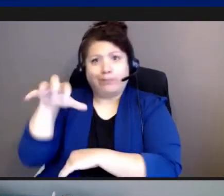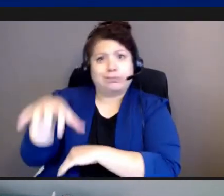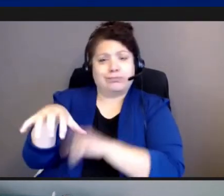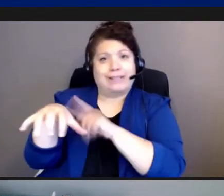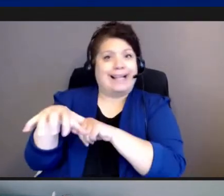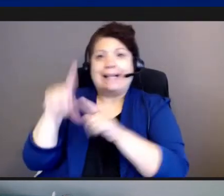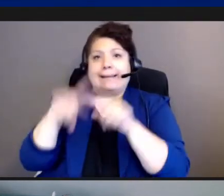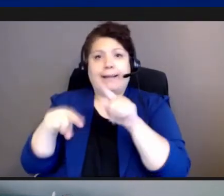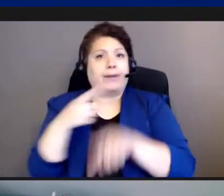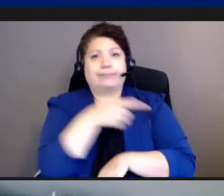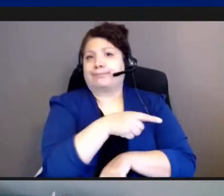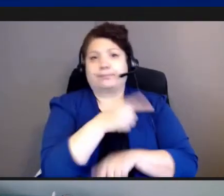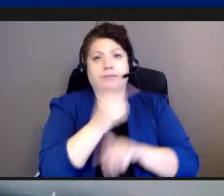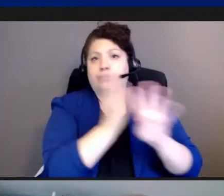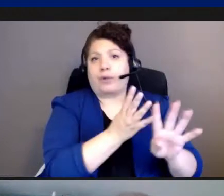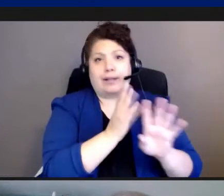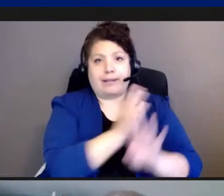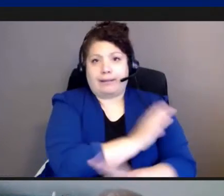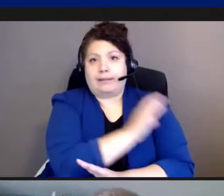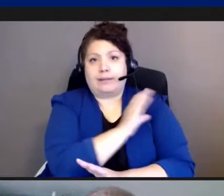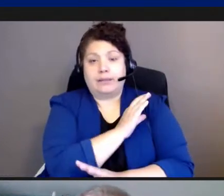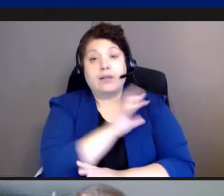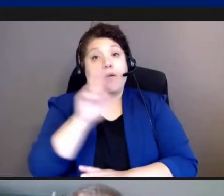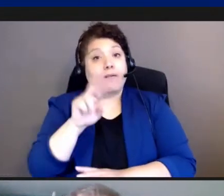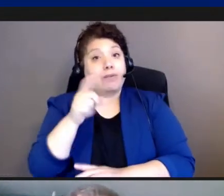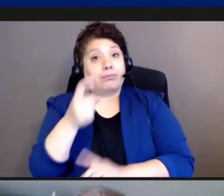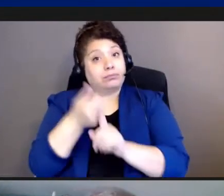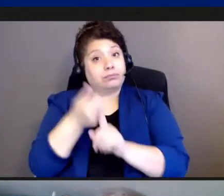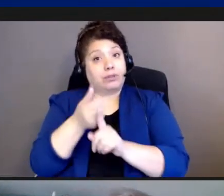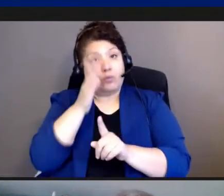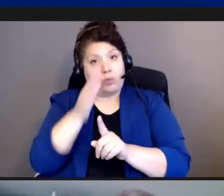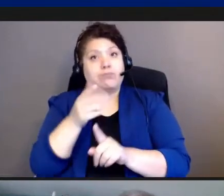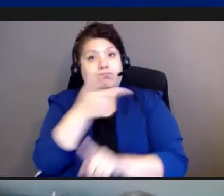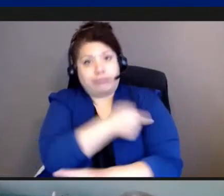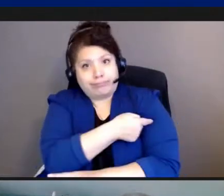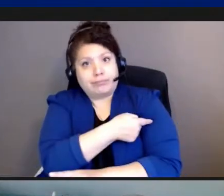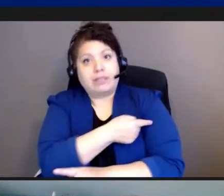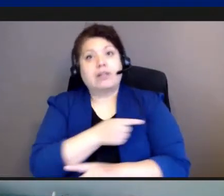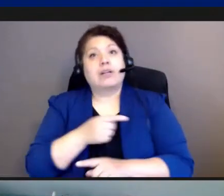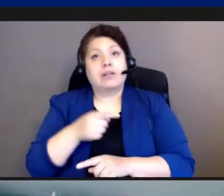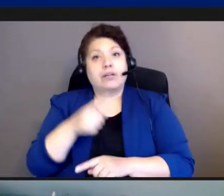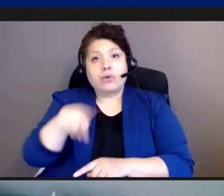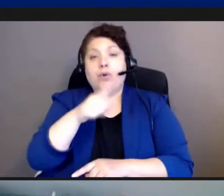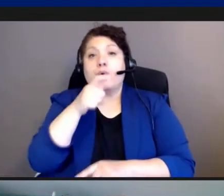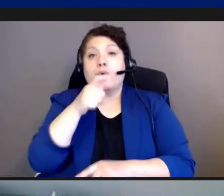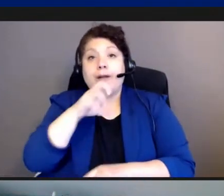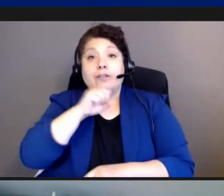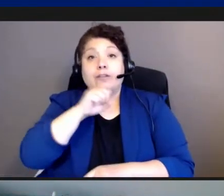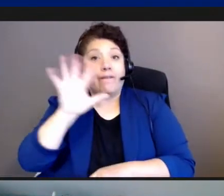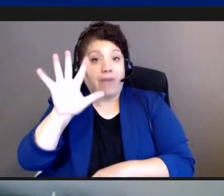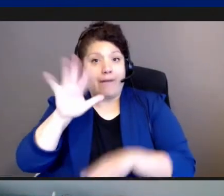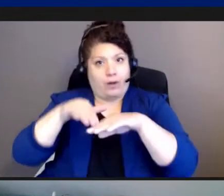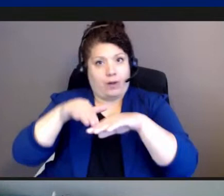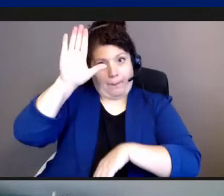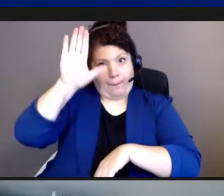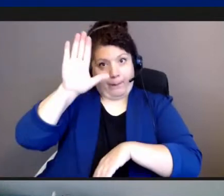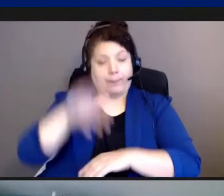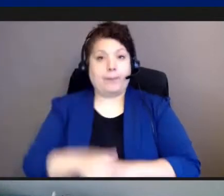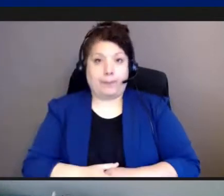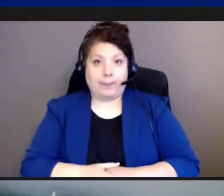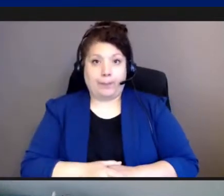clinics. Pharmacies will also be providing the flu vaccine to Ottawa residents 5 years and older. Santé publique